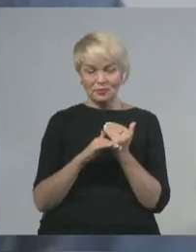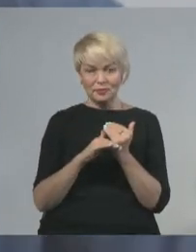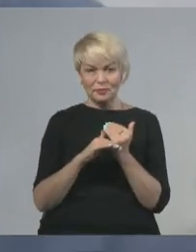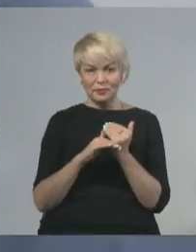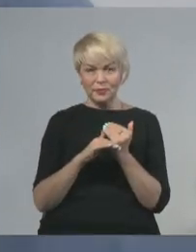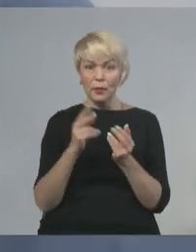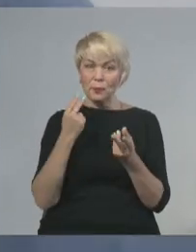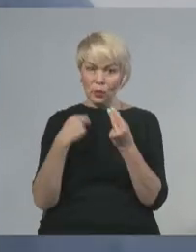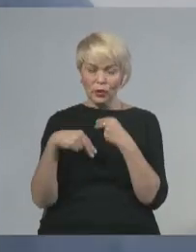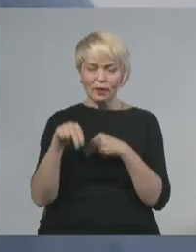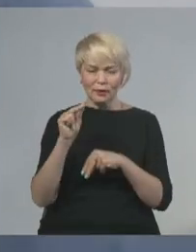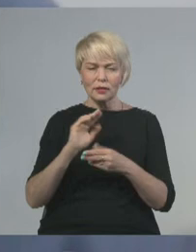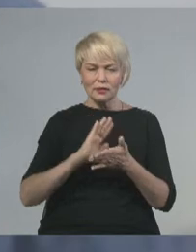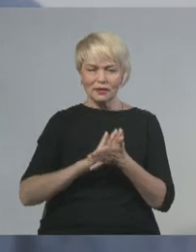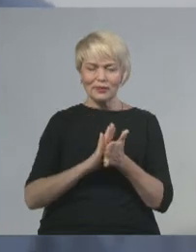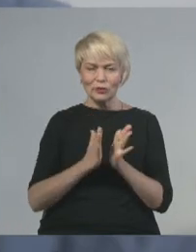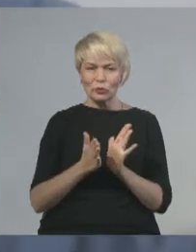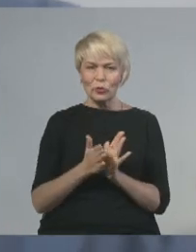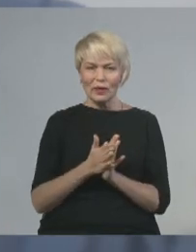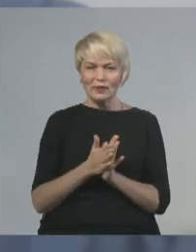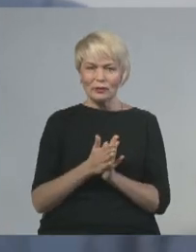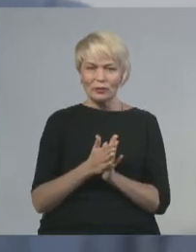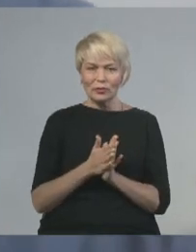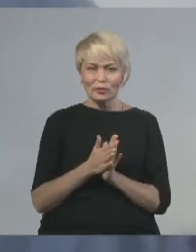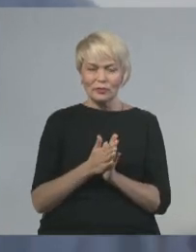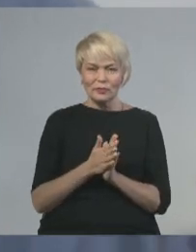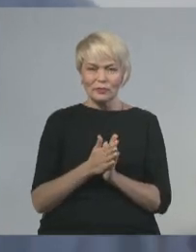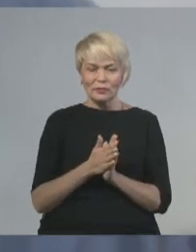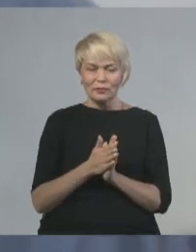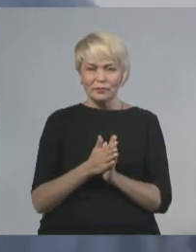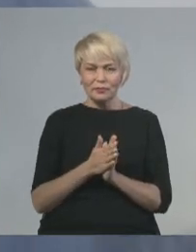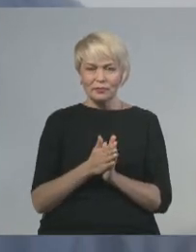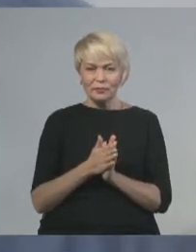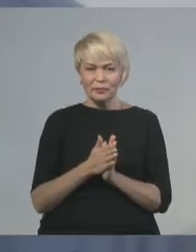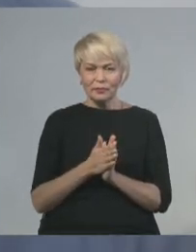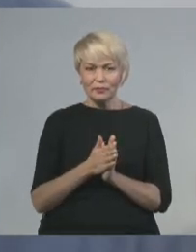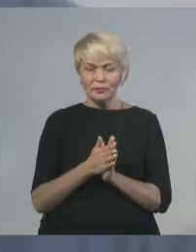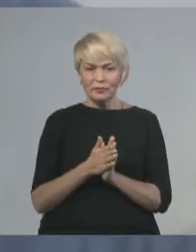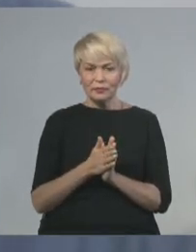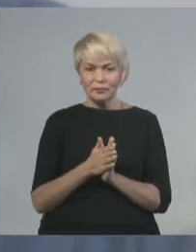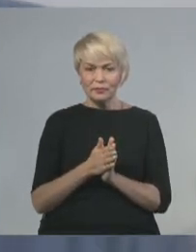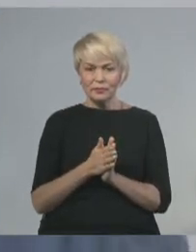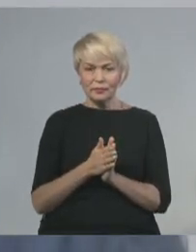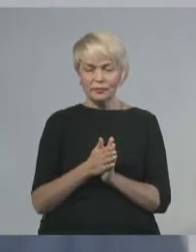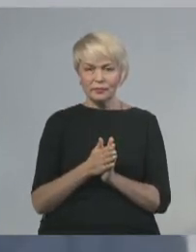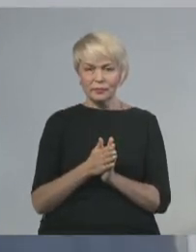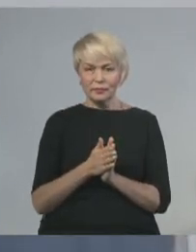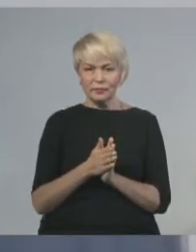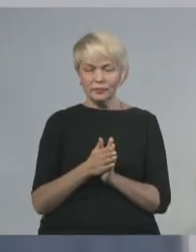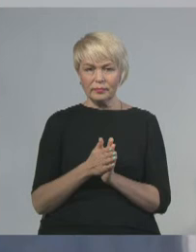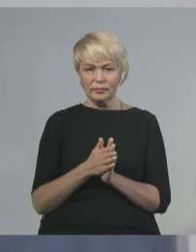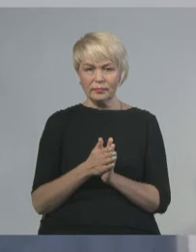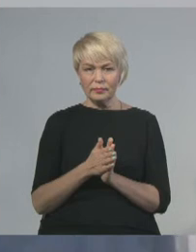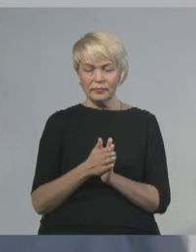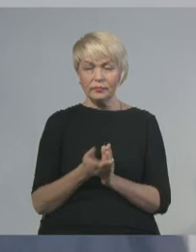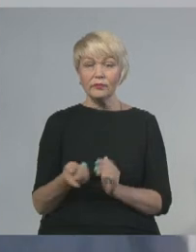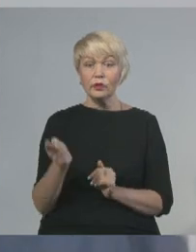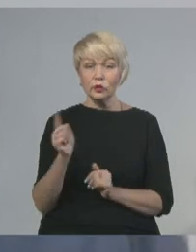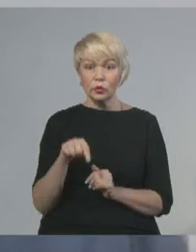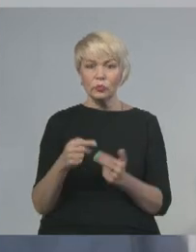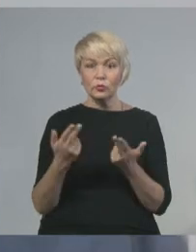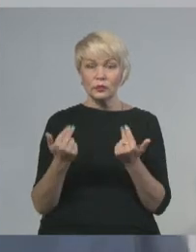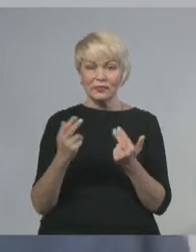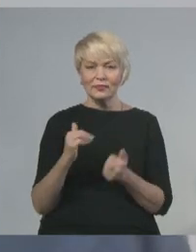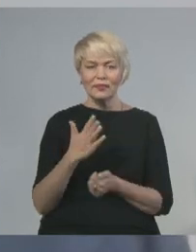moral whatever um in the society so that there is certain polar polarization as well